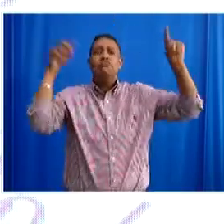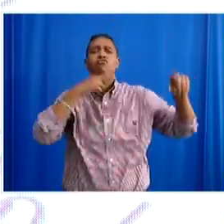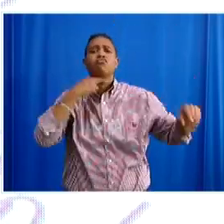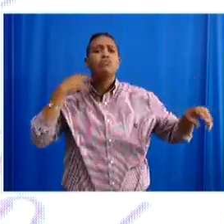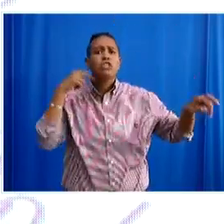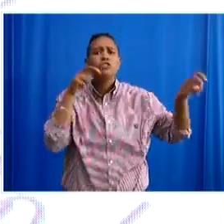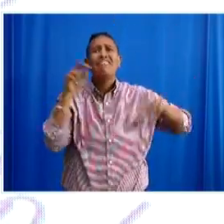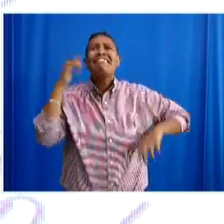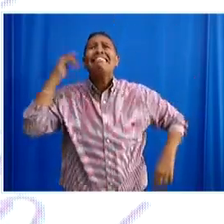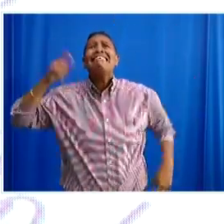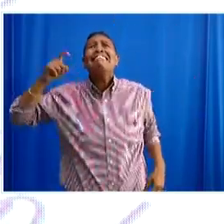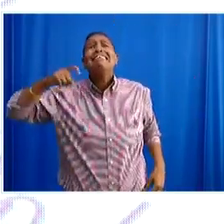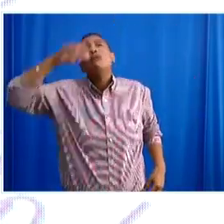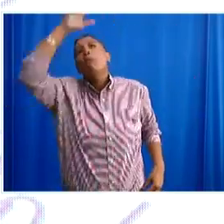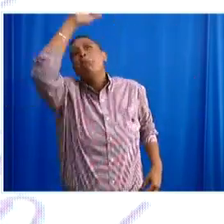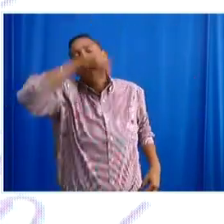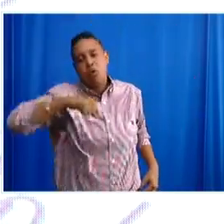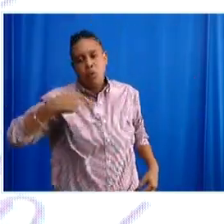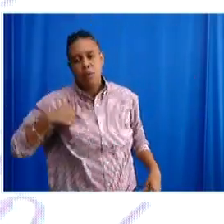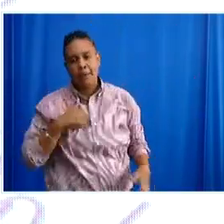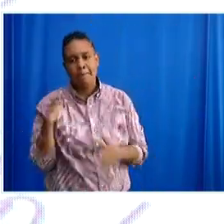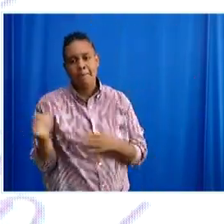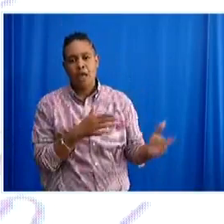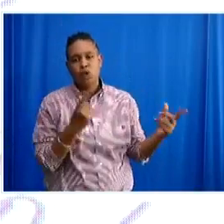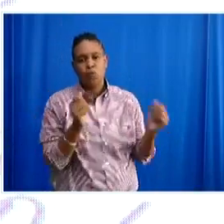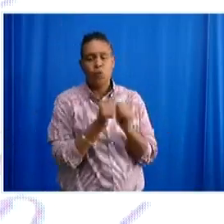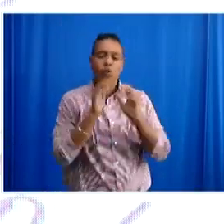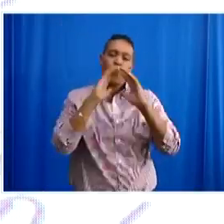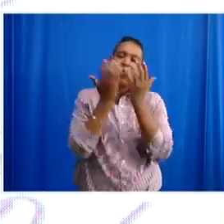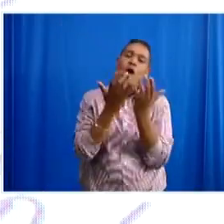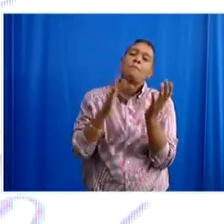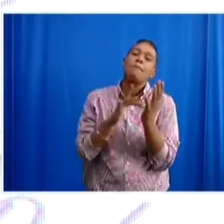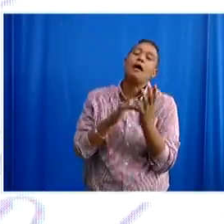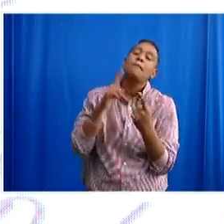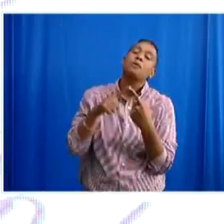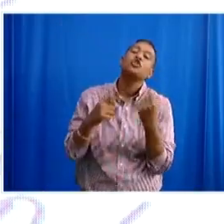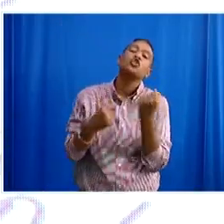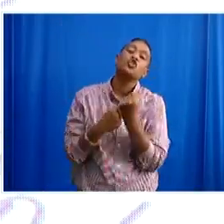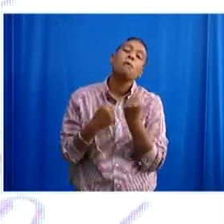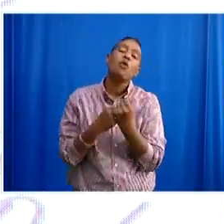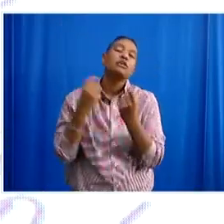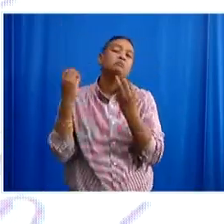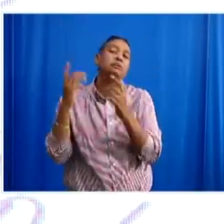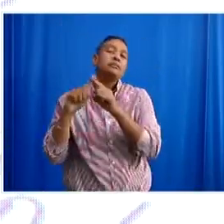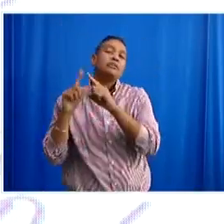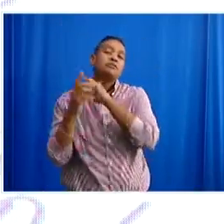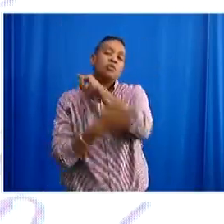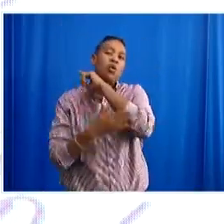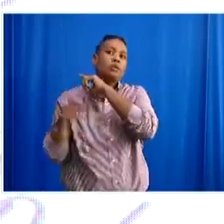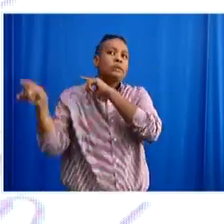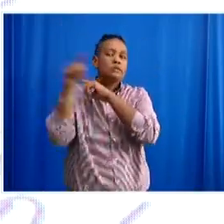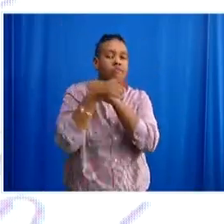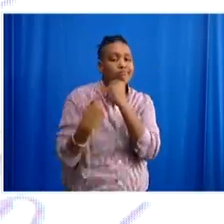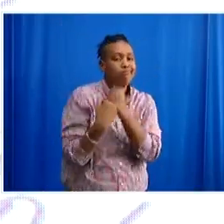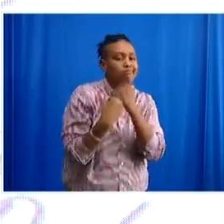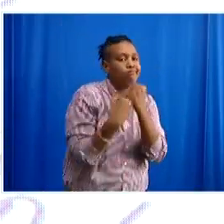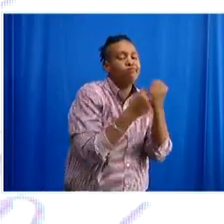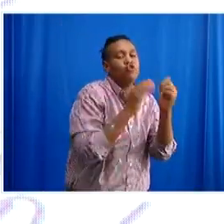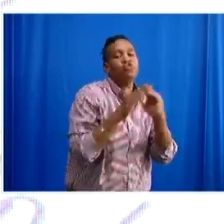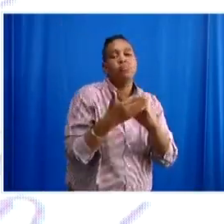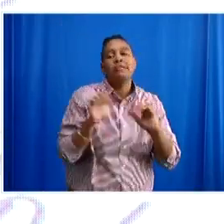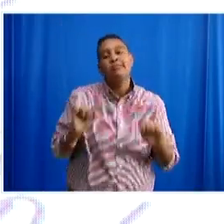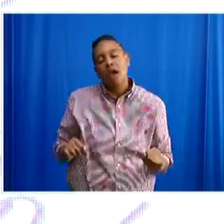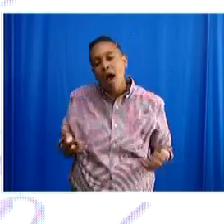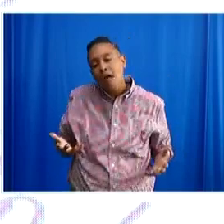which we intend to do with the World Bank and with the support of our bilateral partners. Because